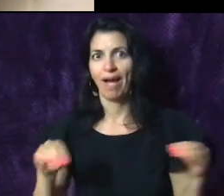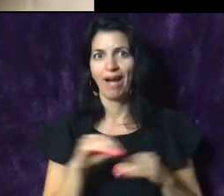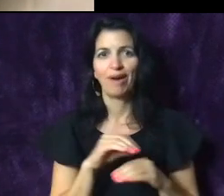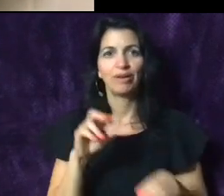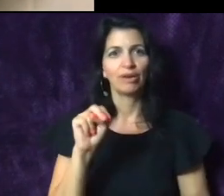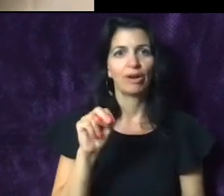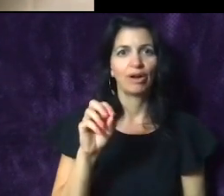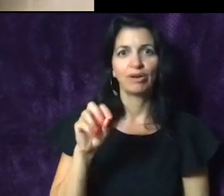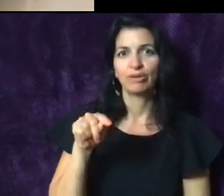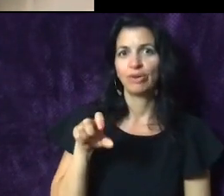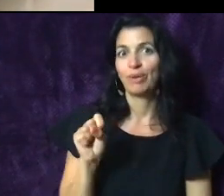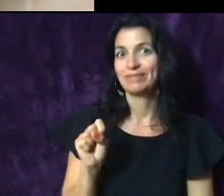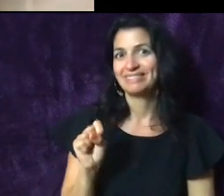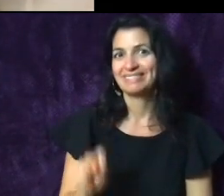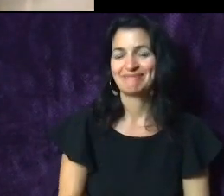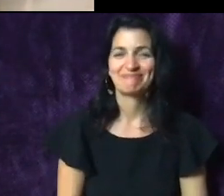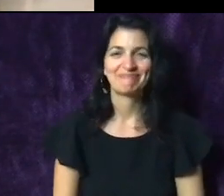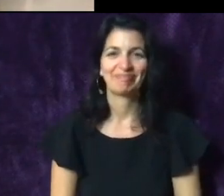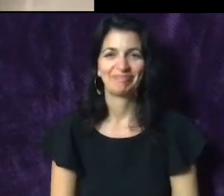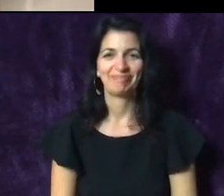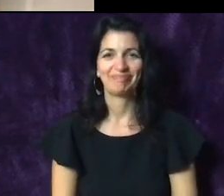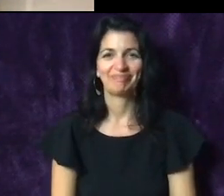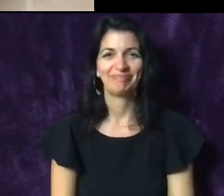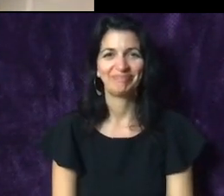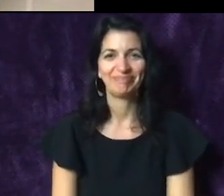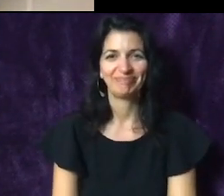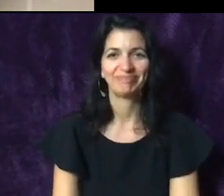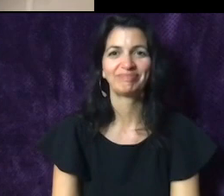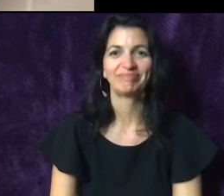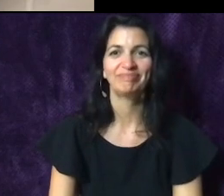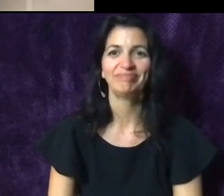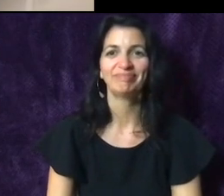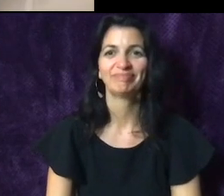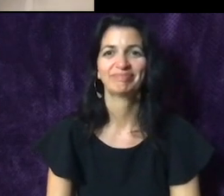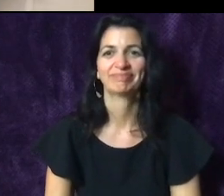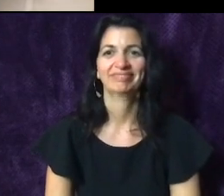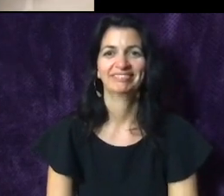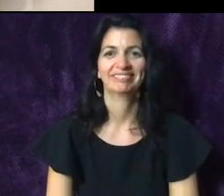notes around. Let me turn this around and we can try it that way.